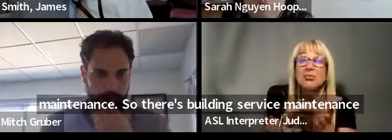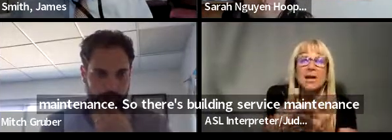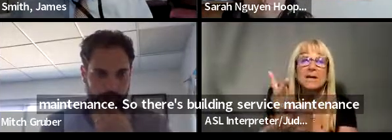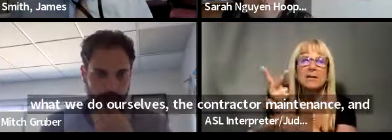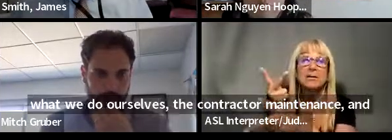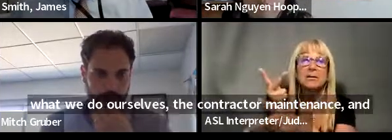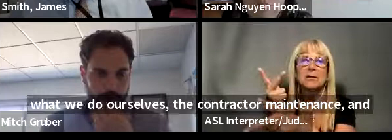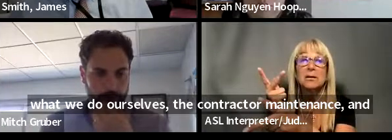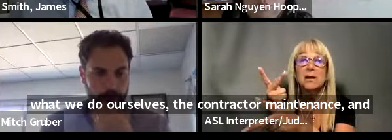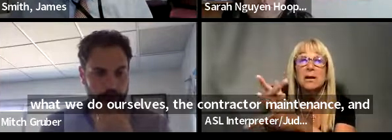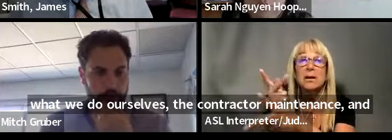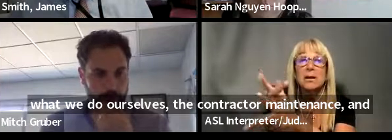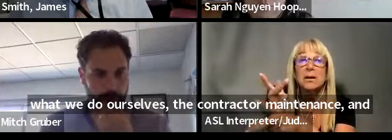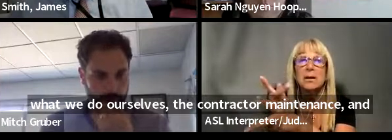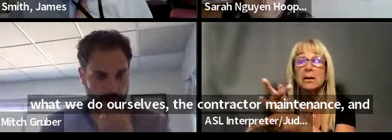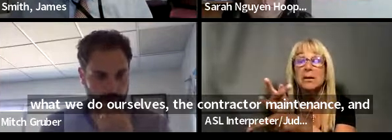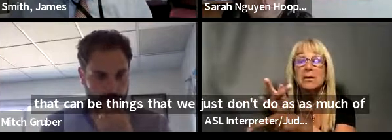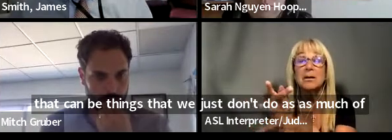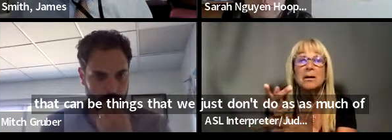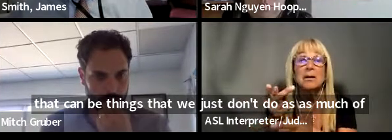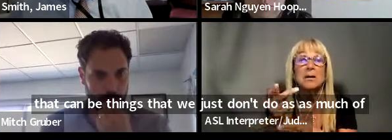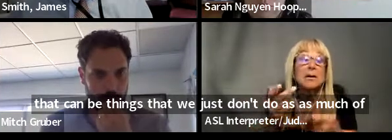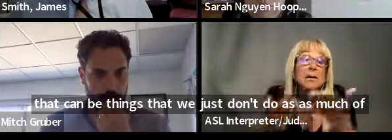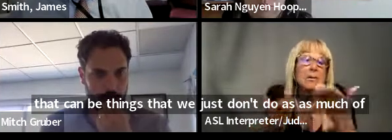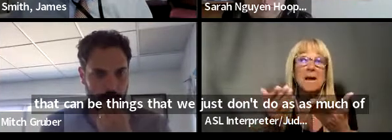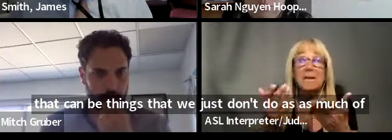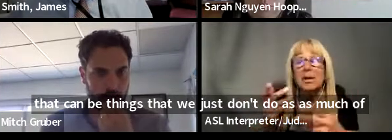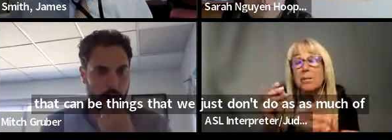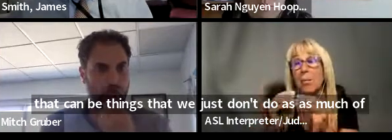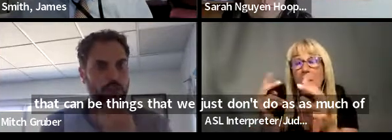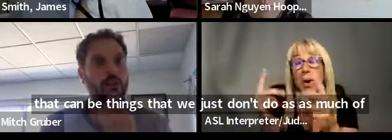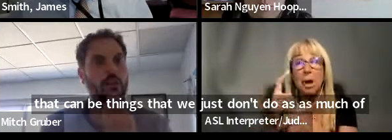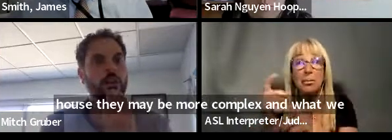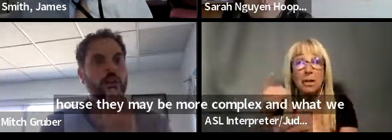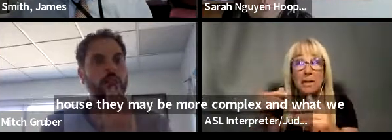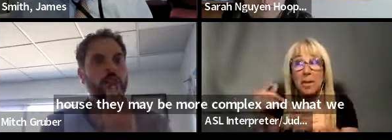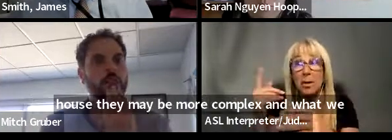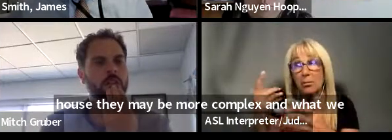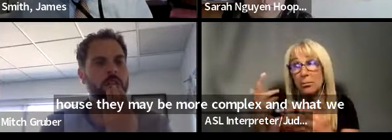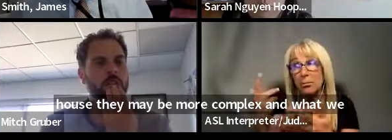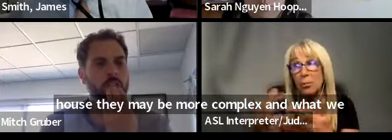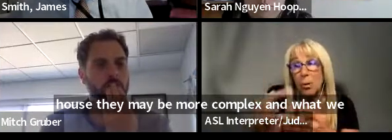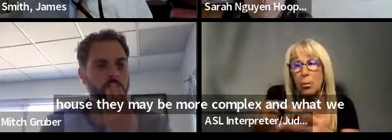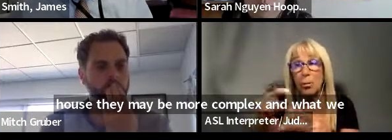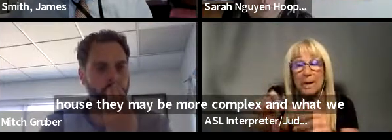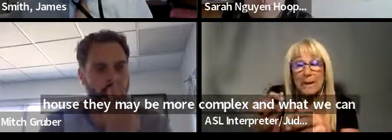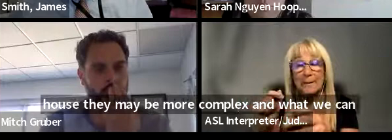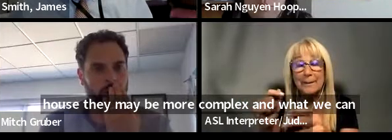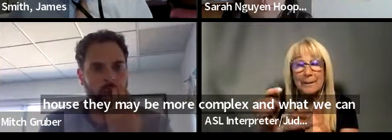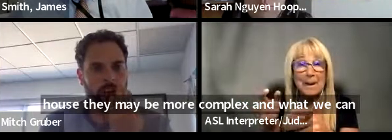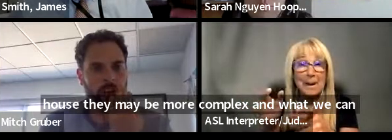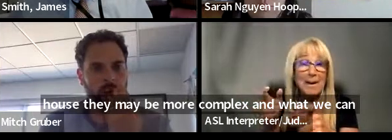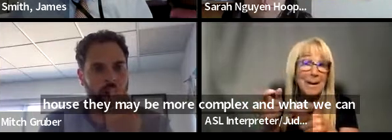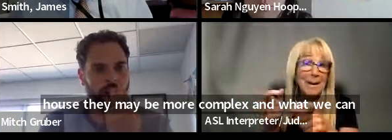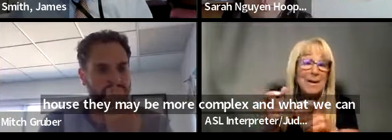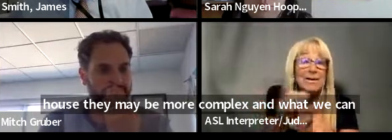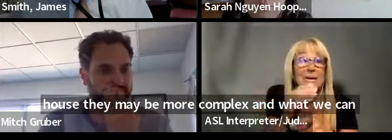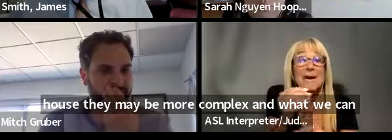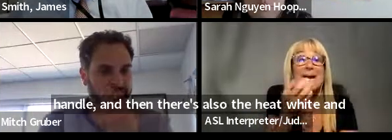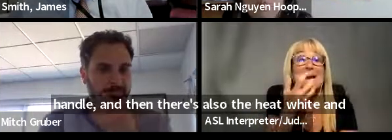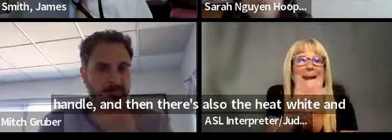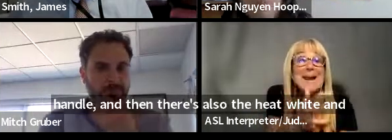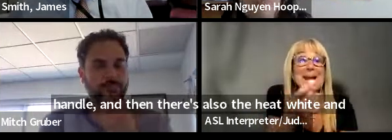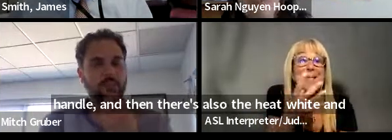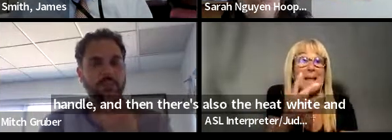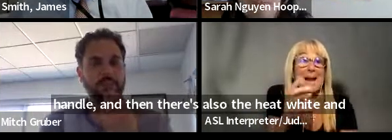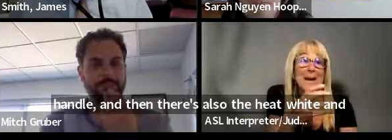don't do as much of in-house. They may be more complex than what we can handle. And then there's also the heat, light, and power. In fiscal year